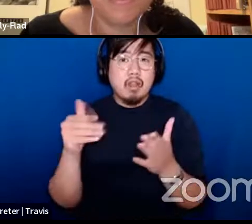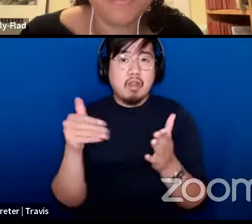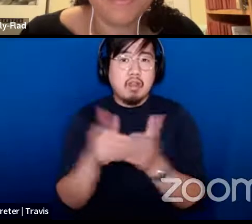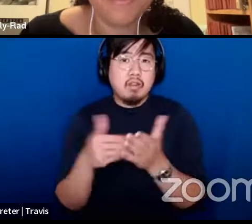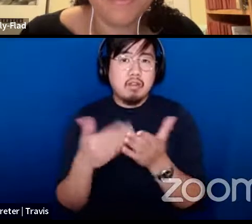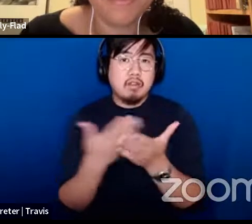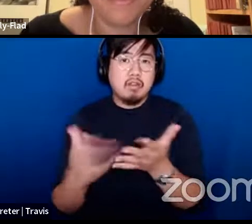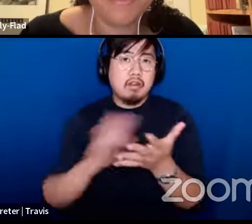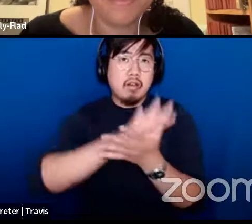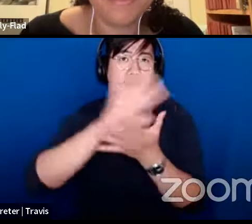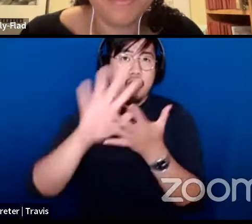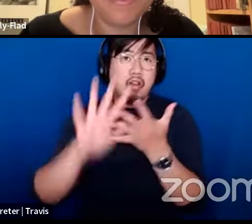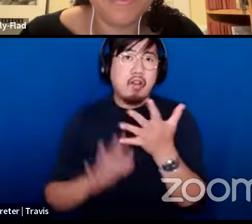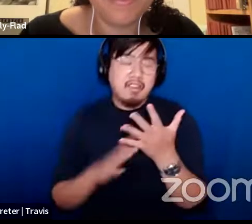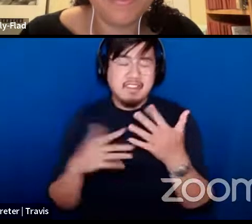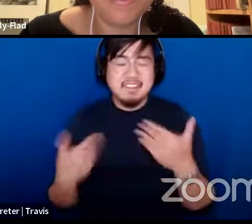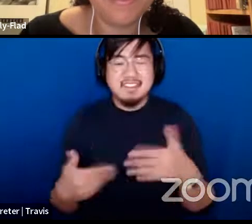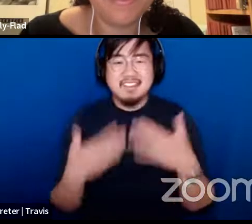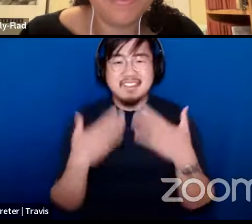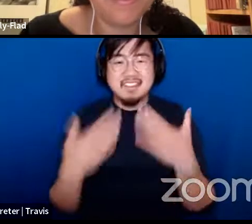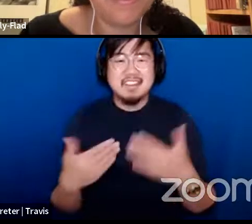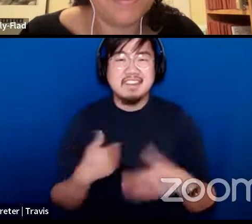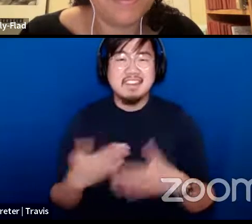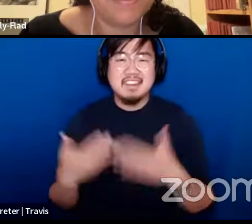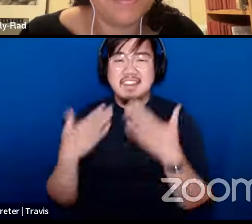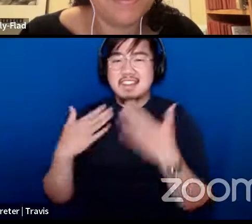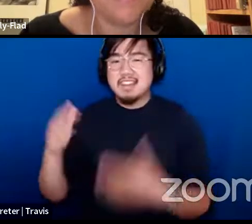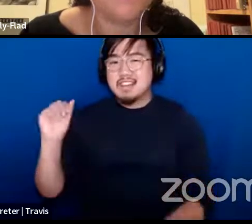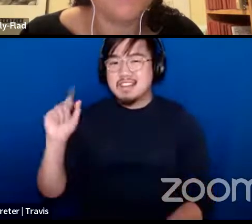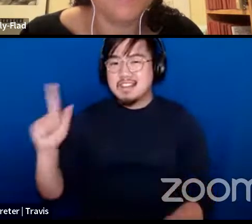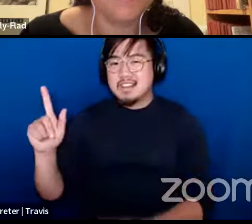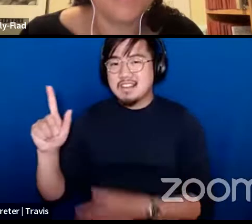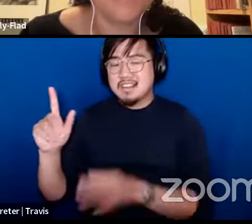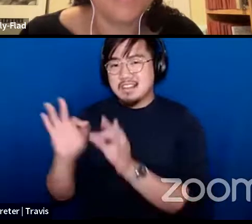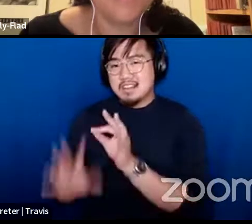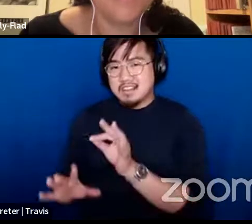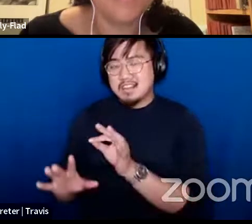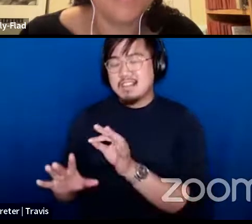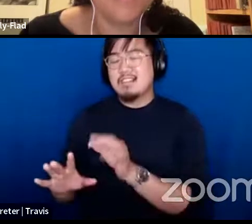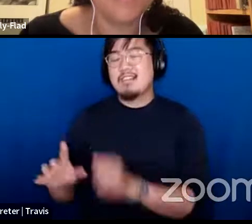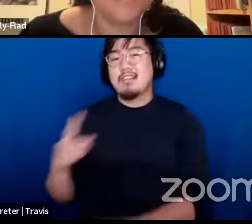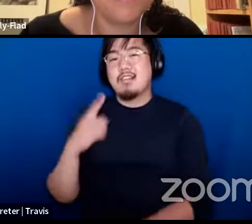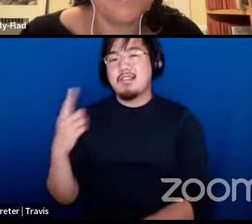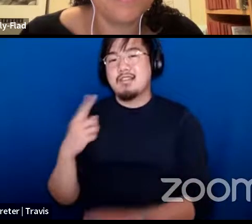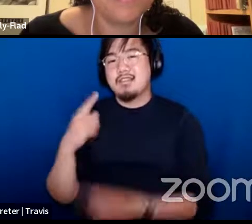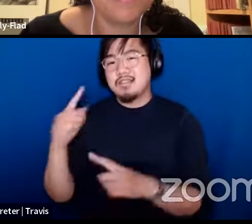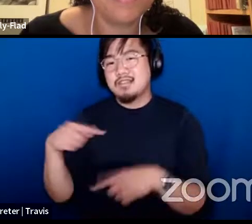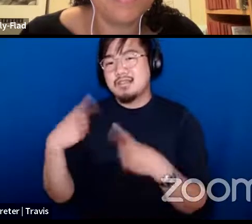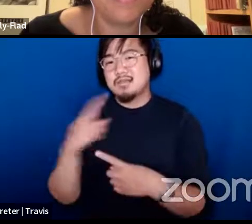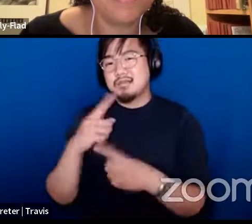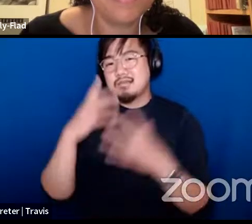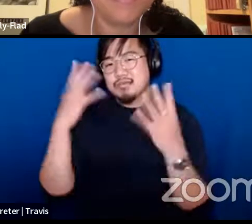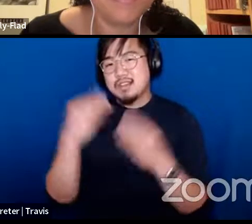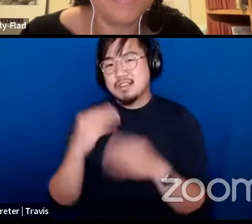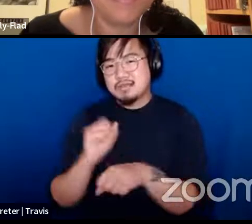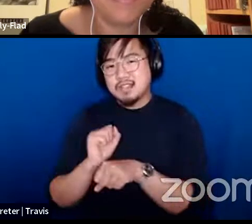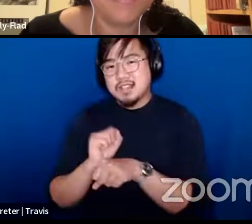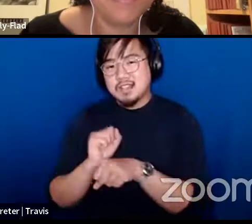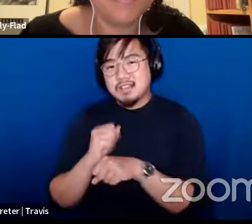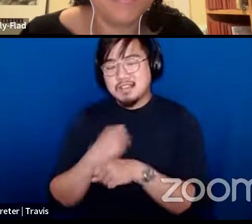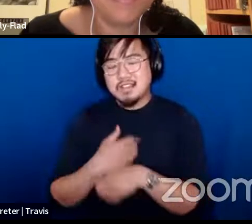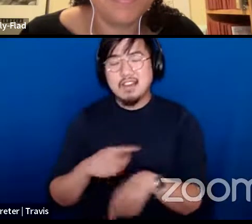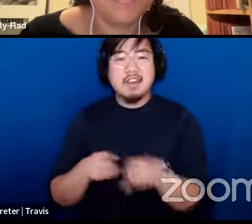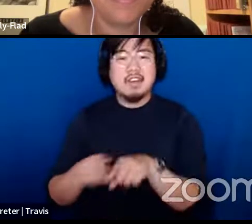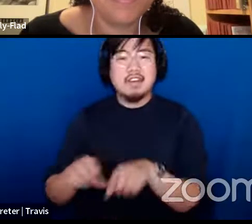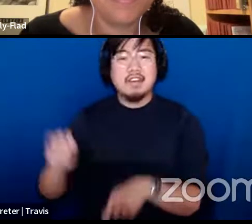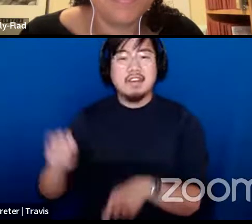So thank you. And I want to thank our ASL interpreters who, as usual, have just did a beautiful job. And to Ian